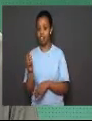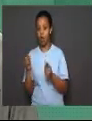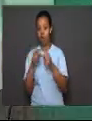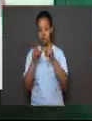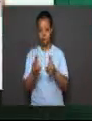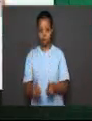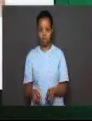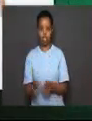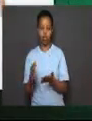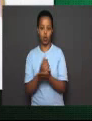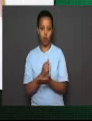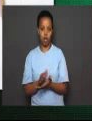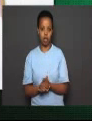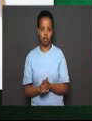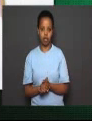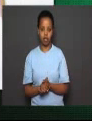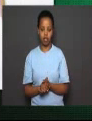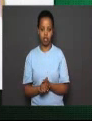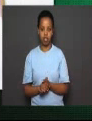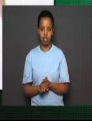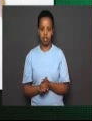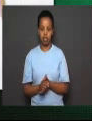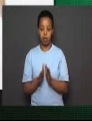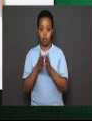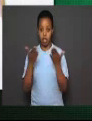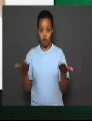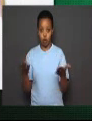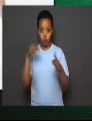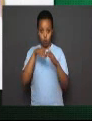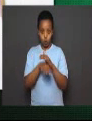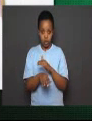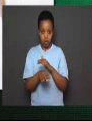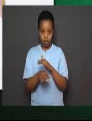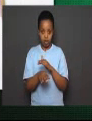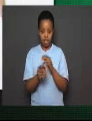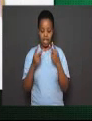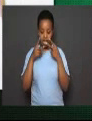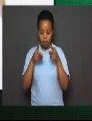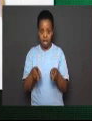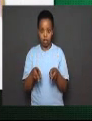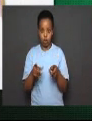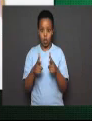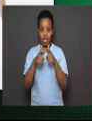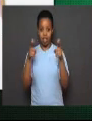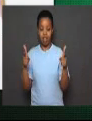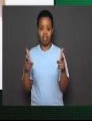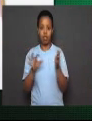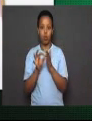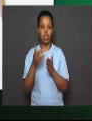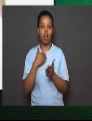experimentation. If you look in your textbook, you will find that a large number